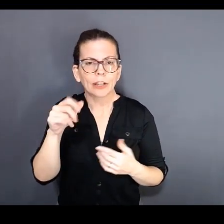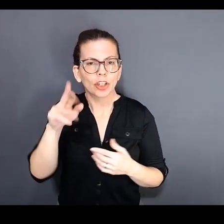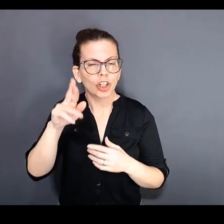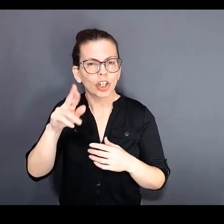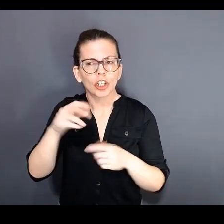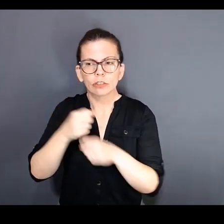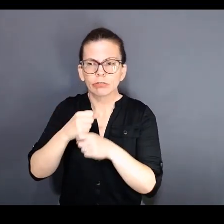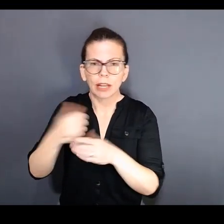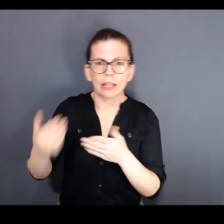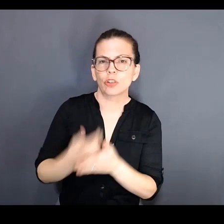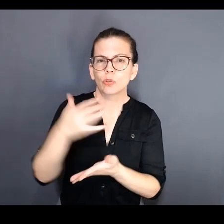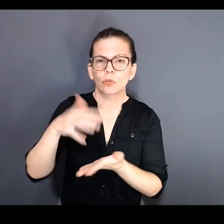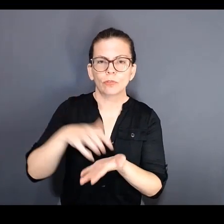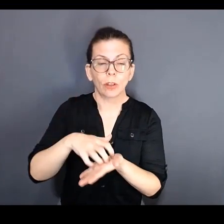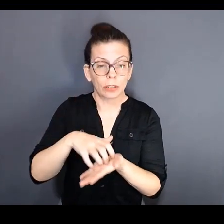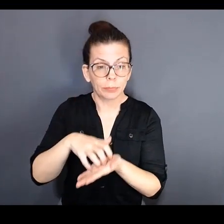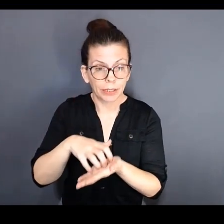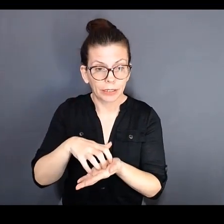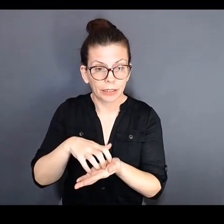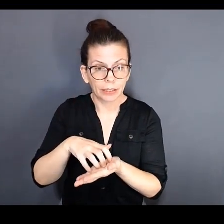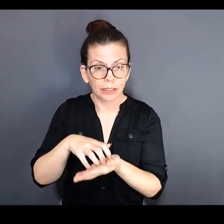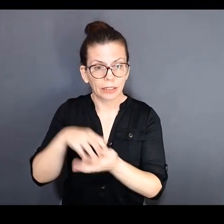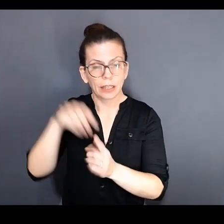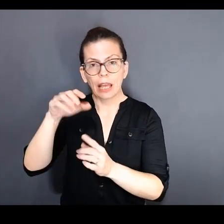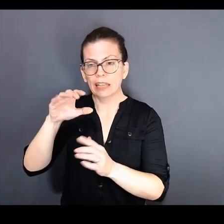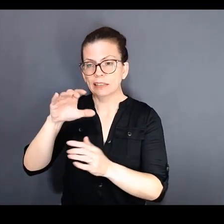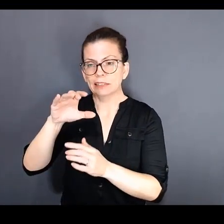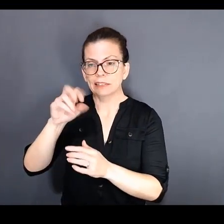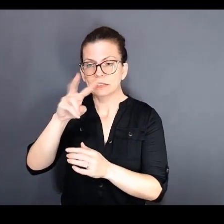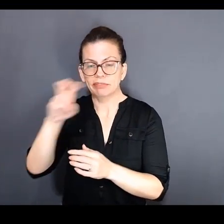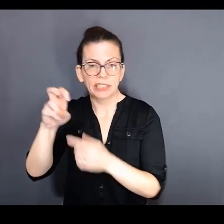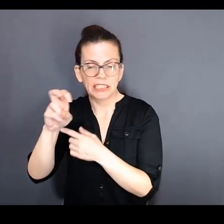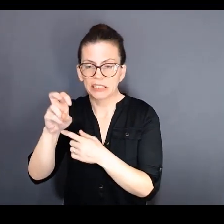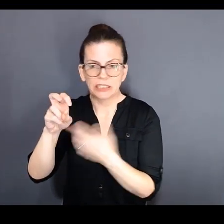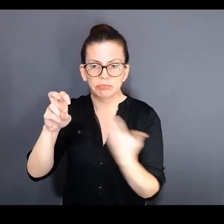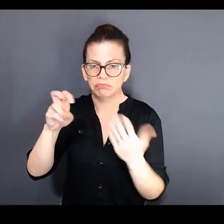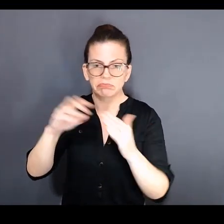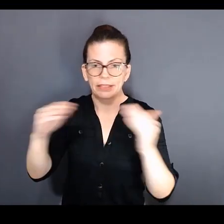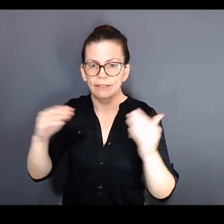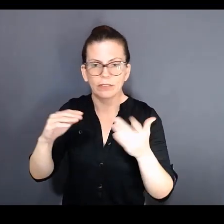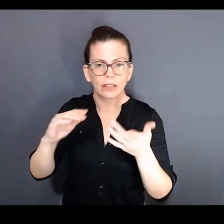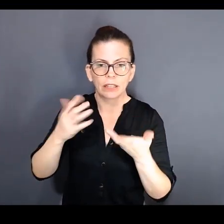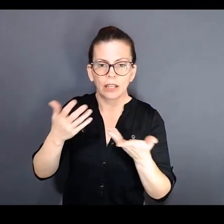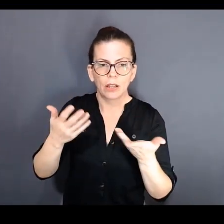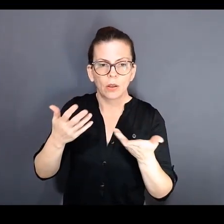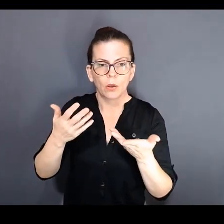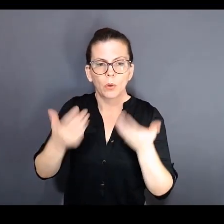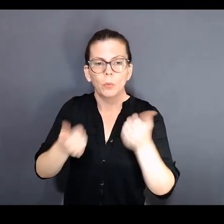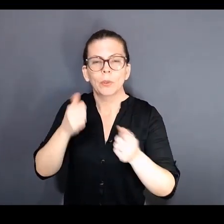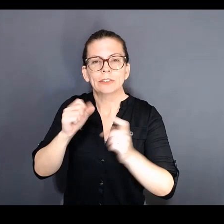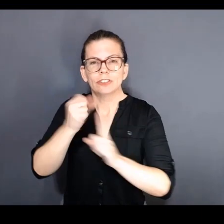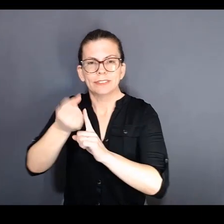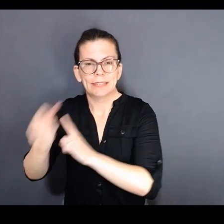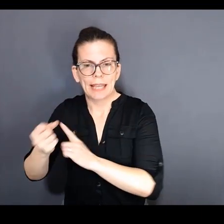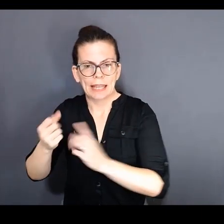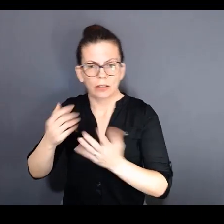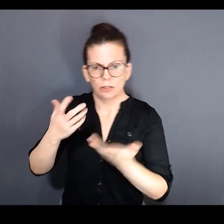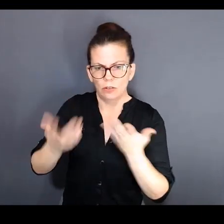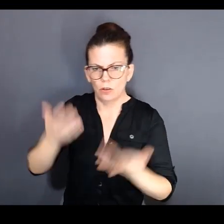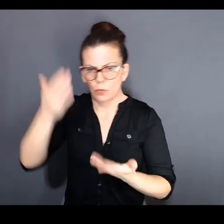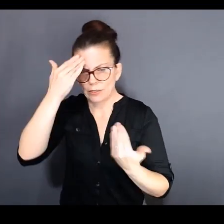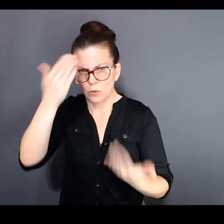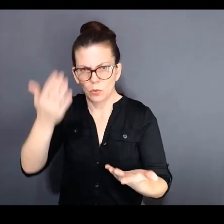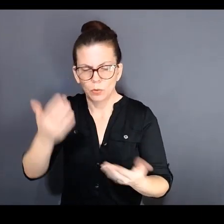a hacker now creates a new vulnerability and it gets documented at a CVE? How, in